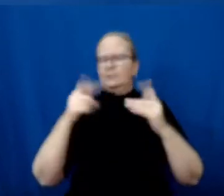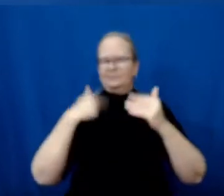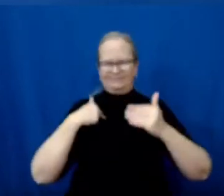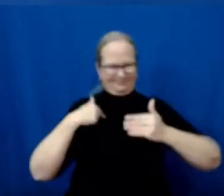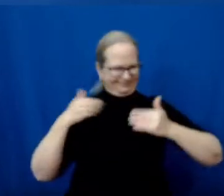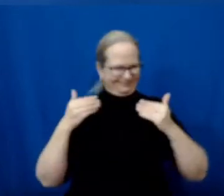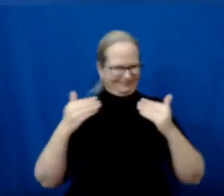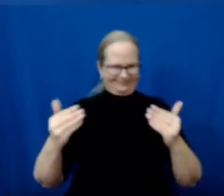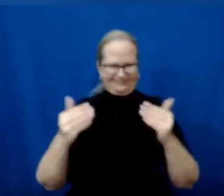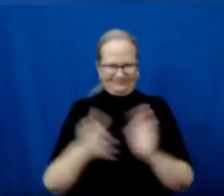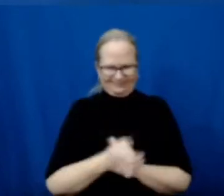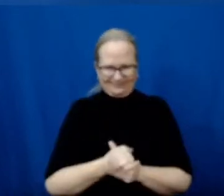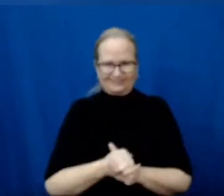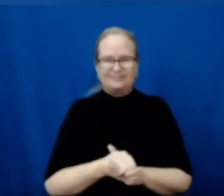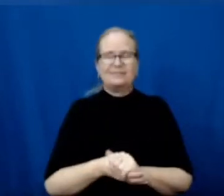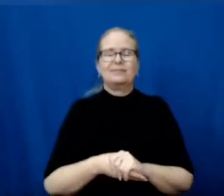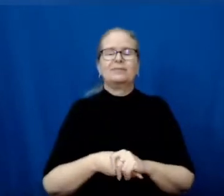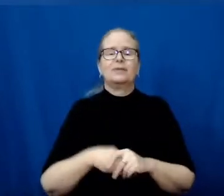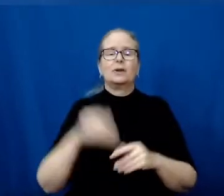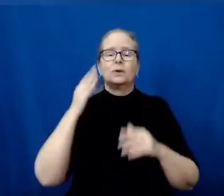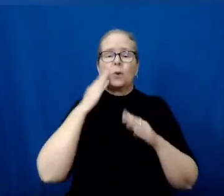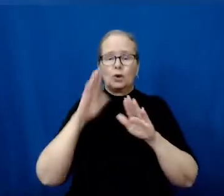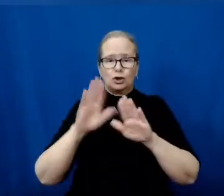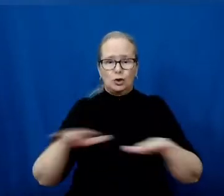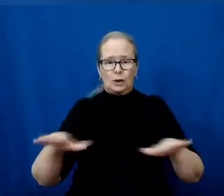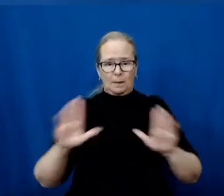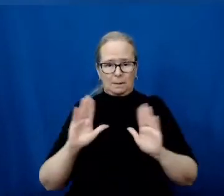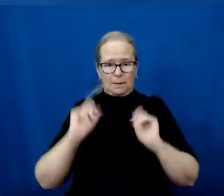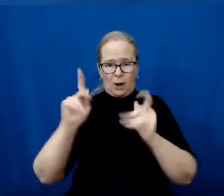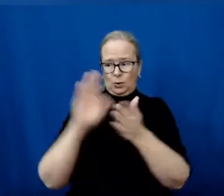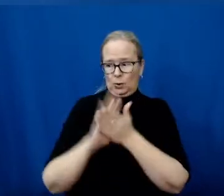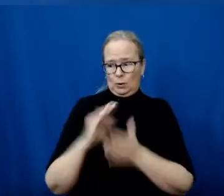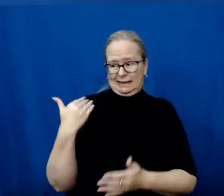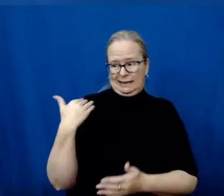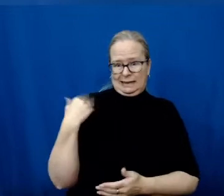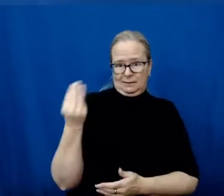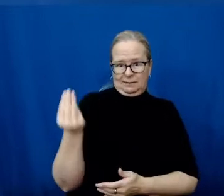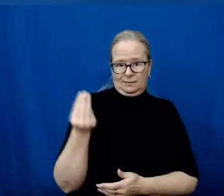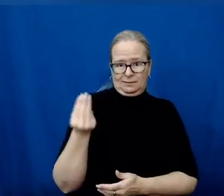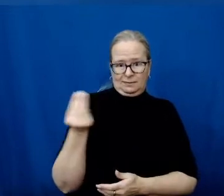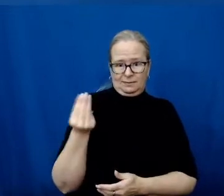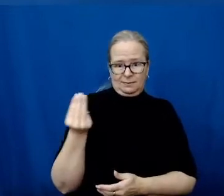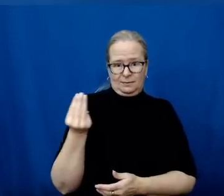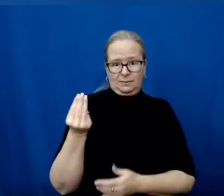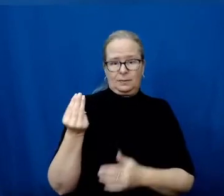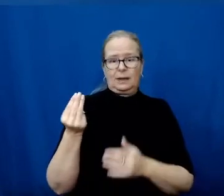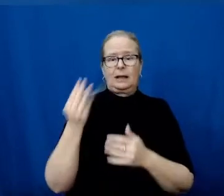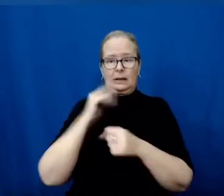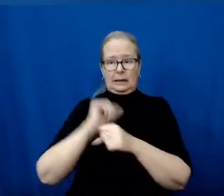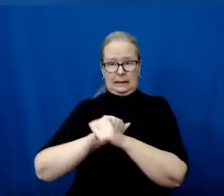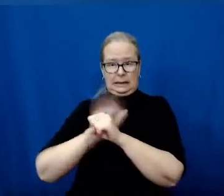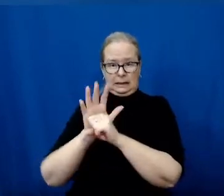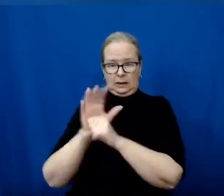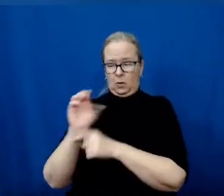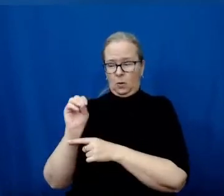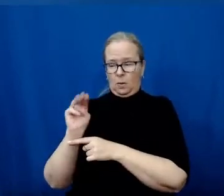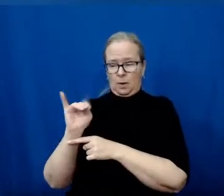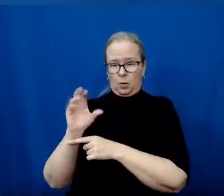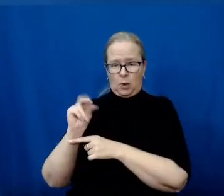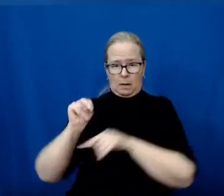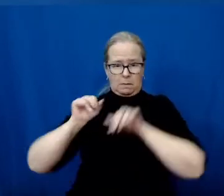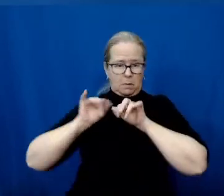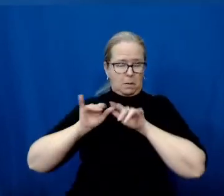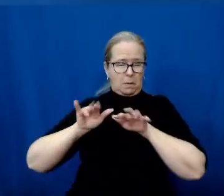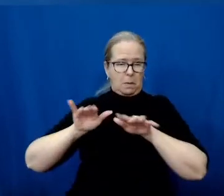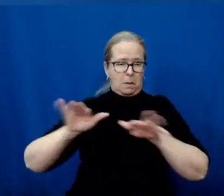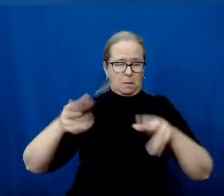Monday, while community transmission of COVID-19 is continuing to rise at levels unseen in our province before. It is a